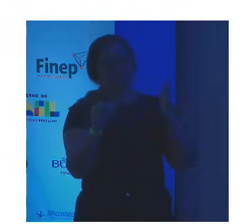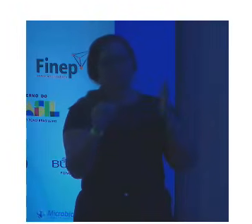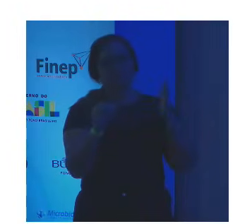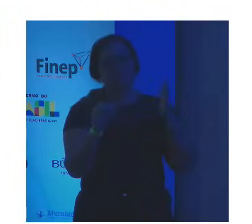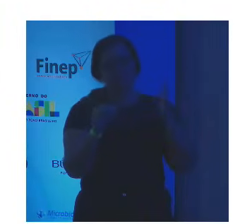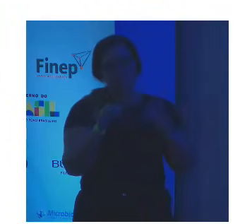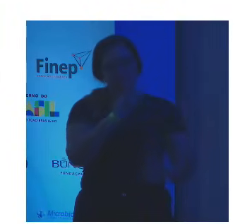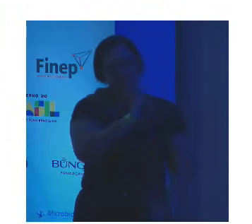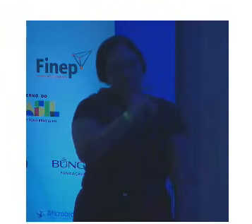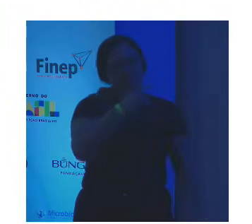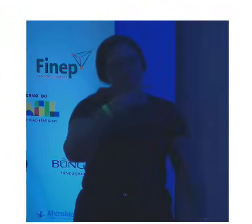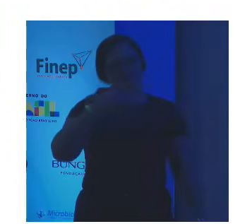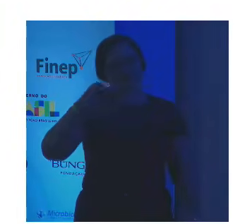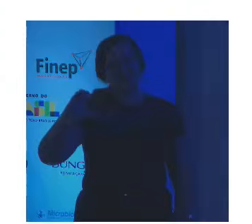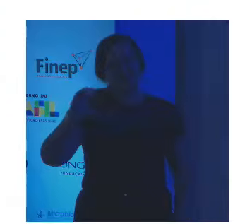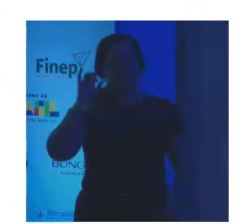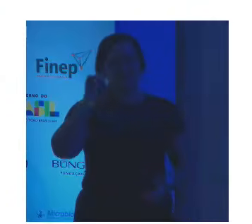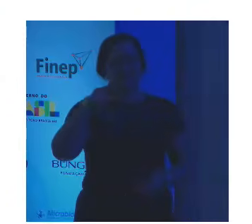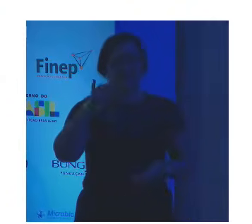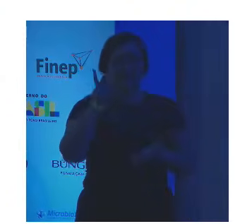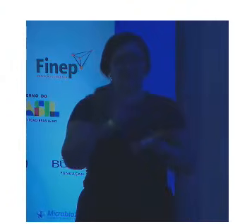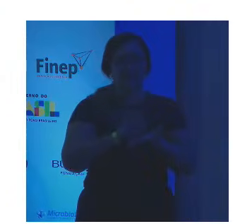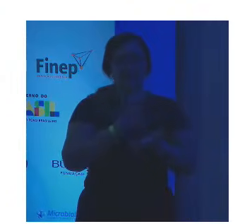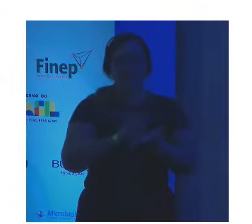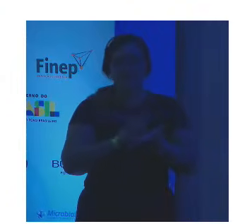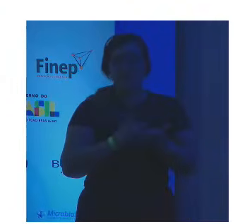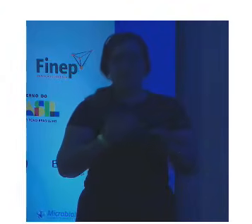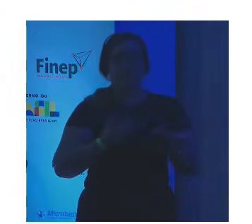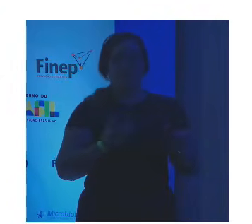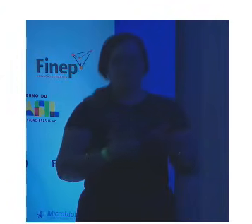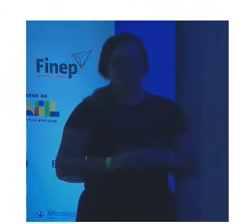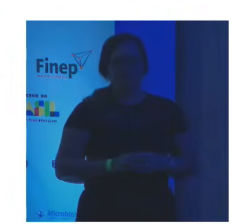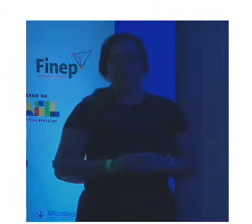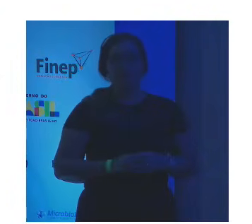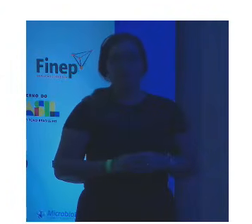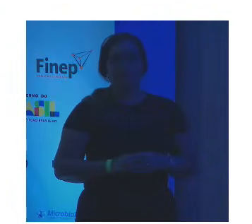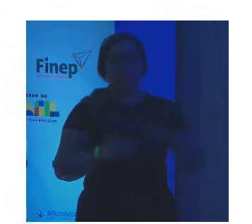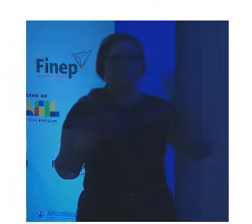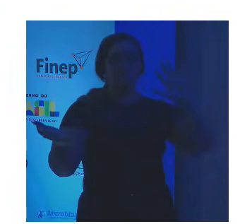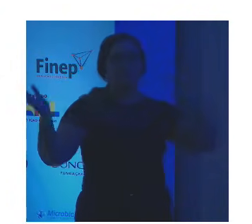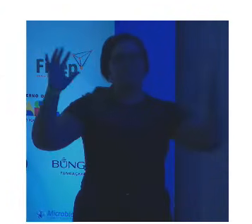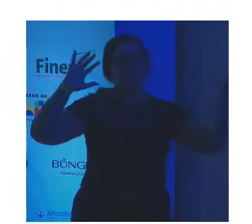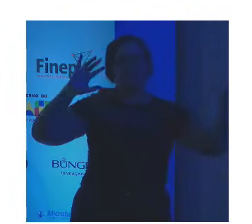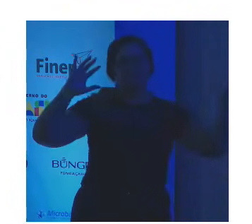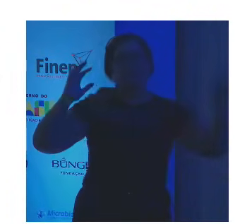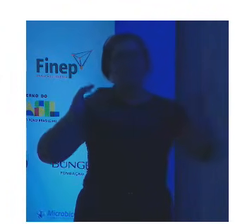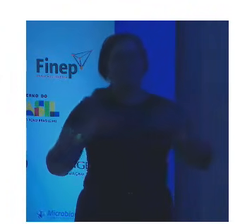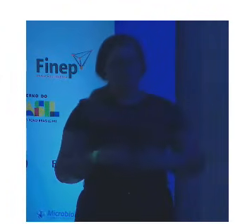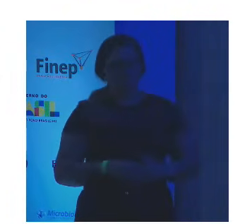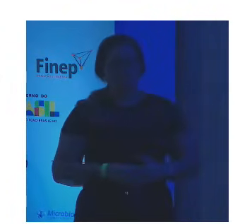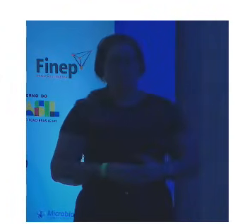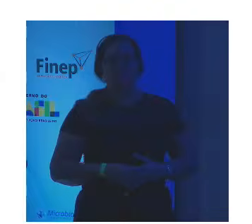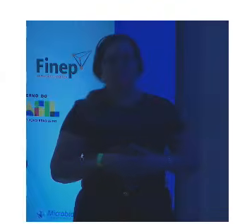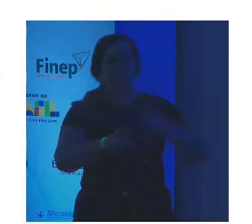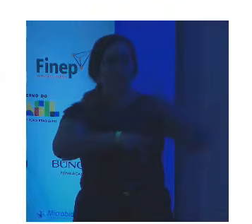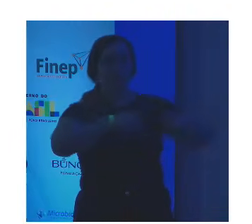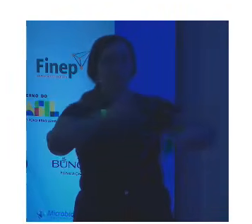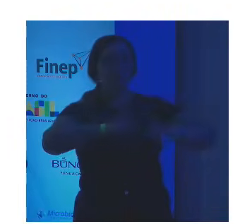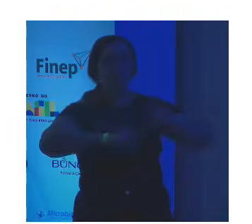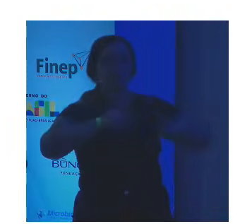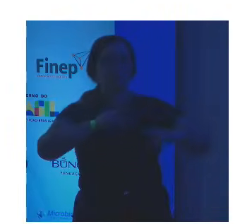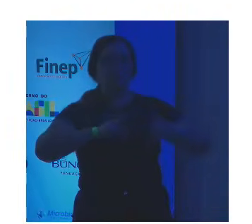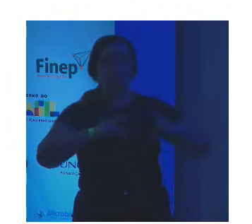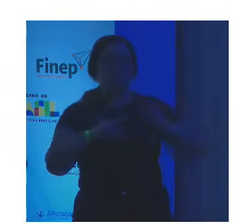for the climate change? What will be the impact of the population of tuna, for instance? Can I guess? And if